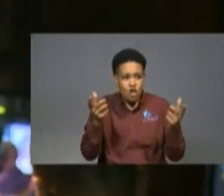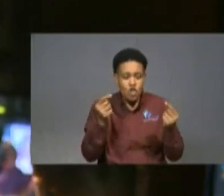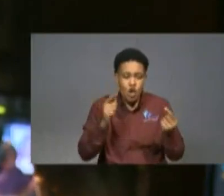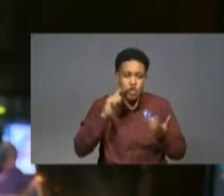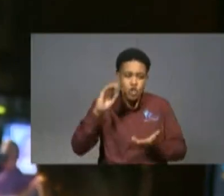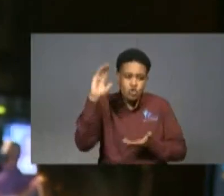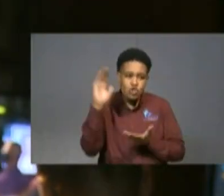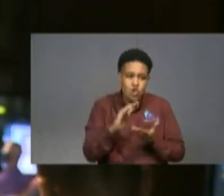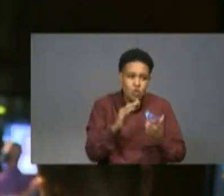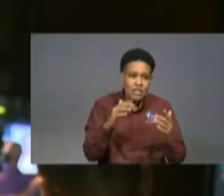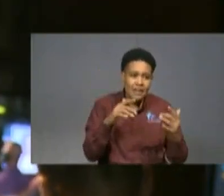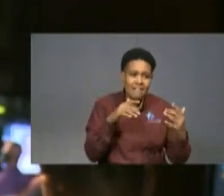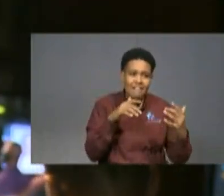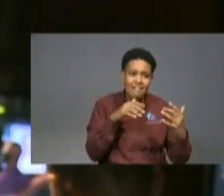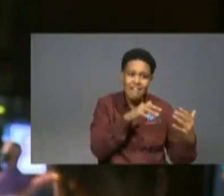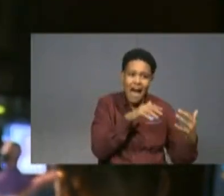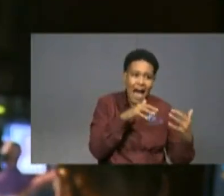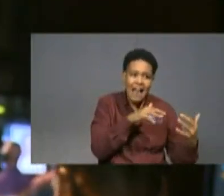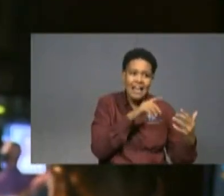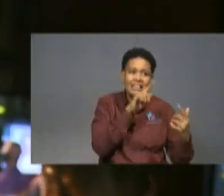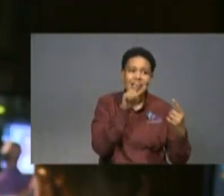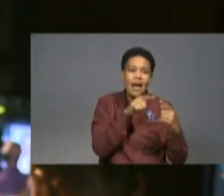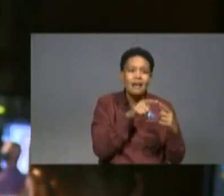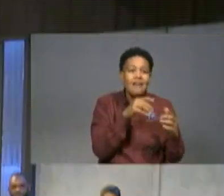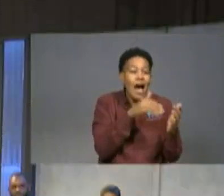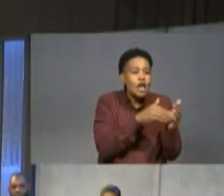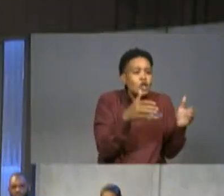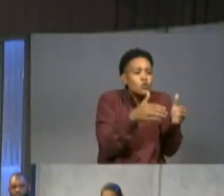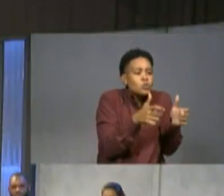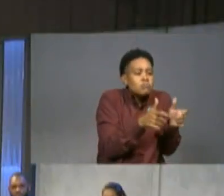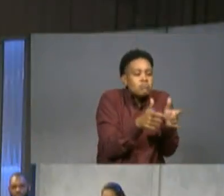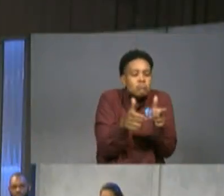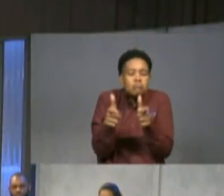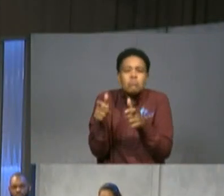reduce violence against marginalized groups?